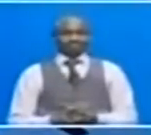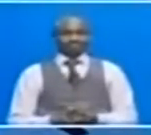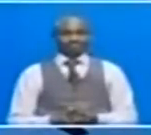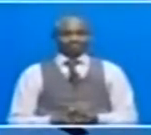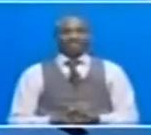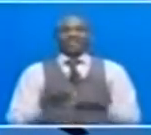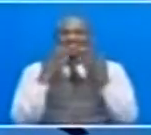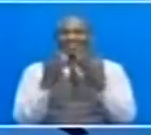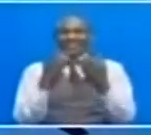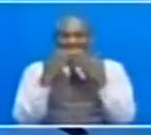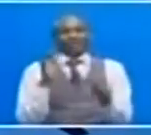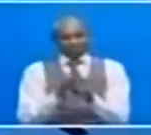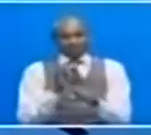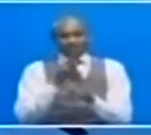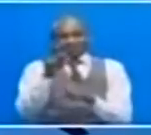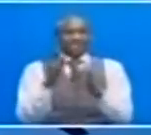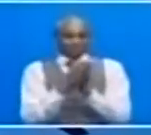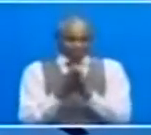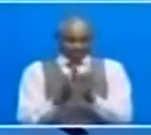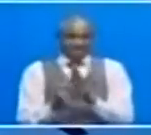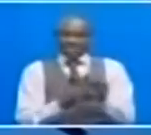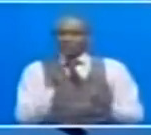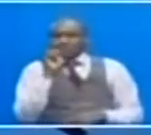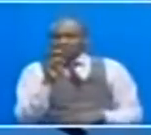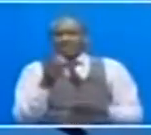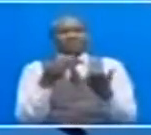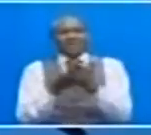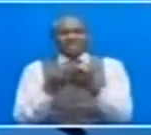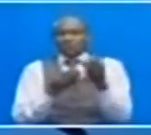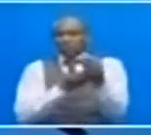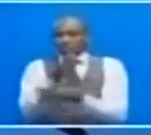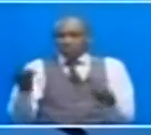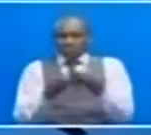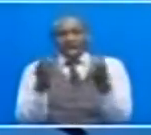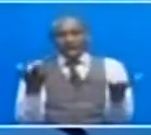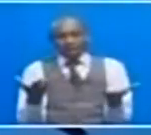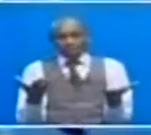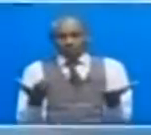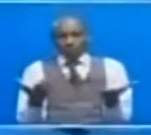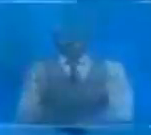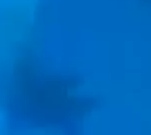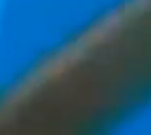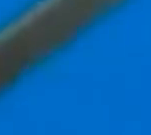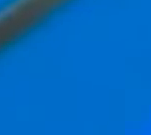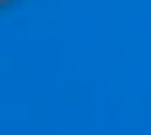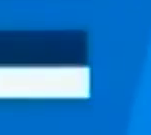Well, many thanks there, Francis Ontomwa. Let's take a look at how the financial markets perform today.